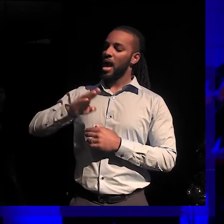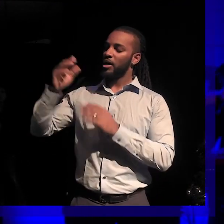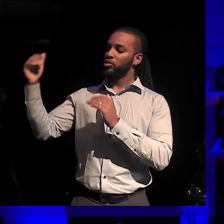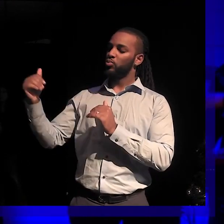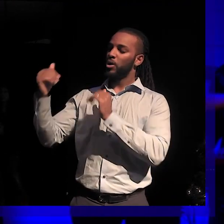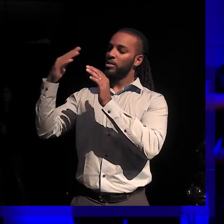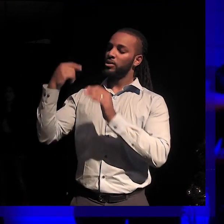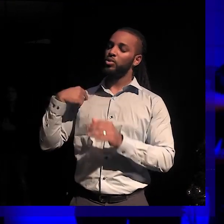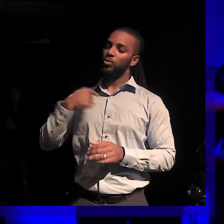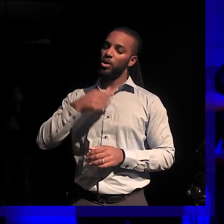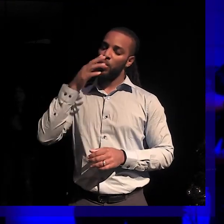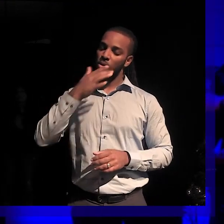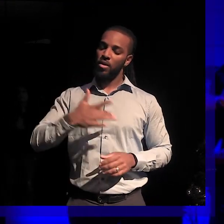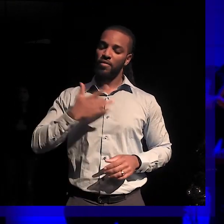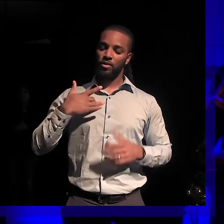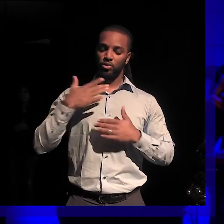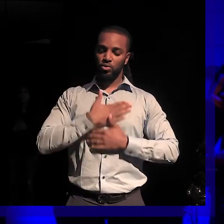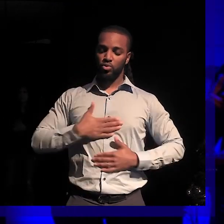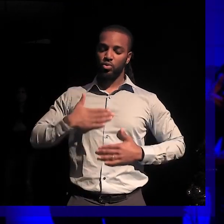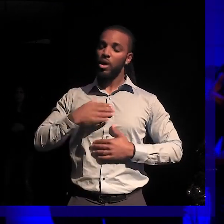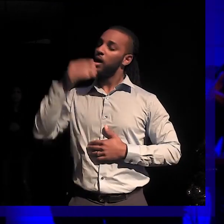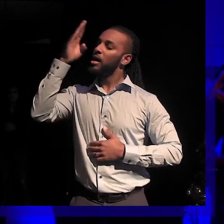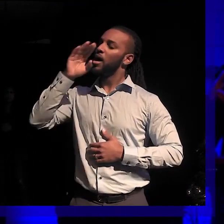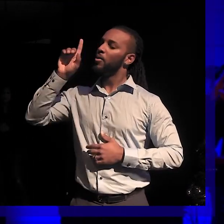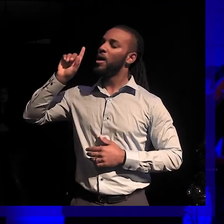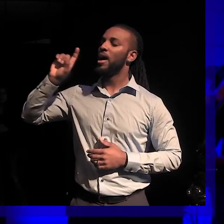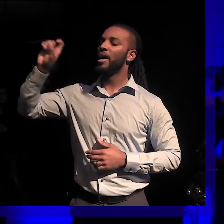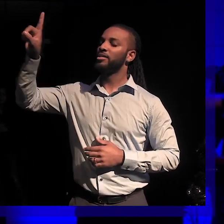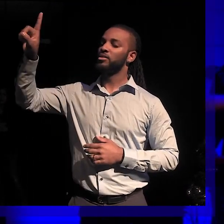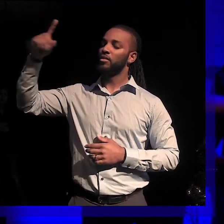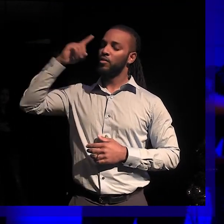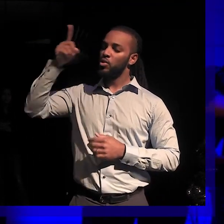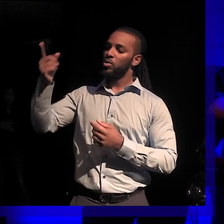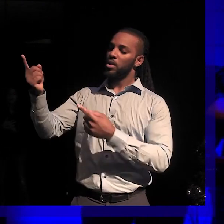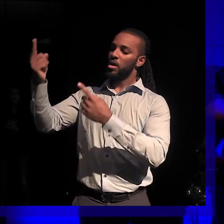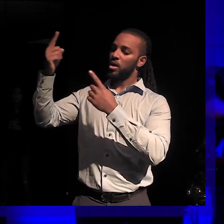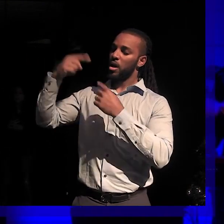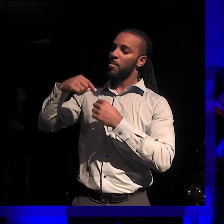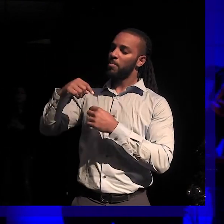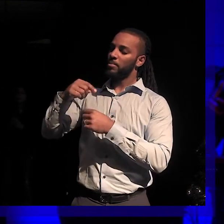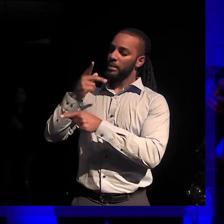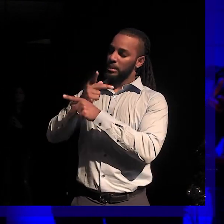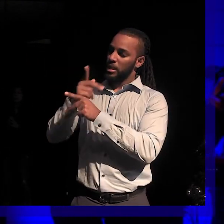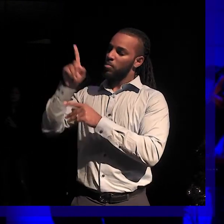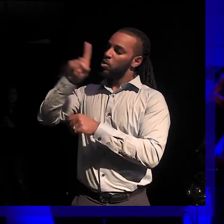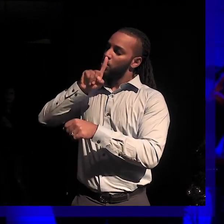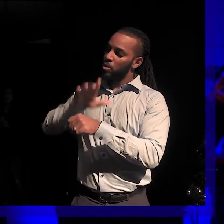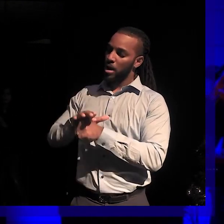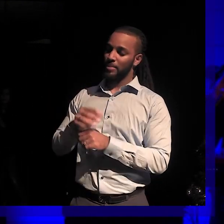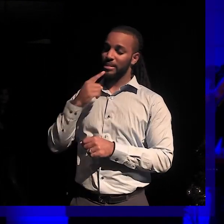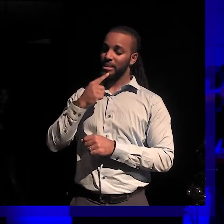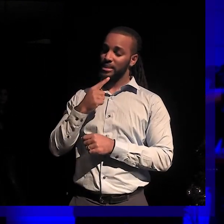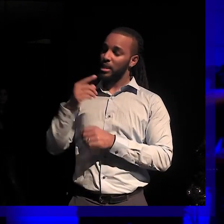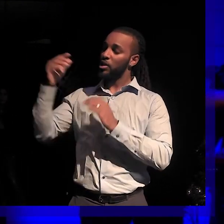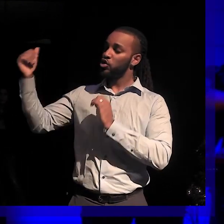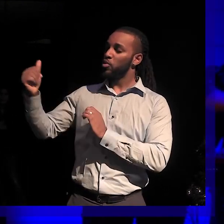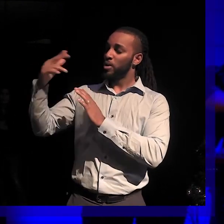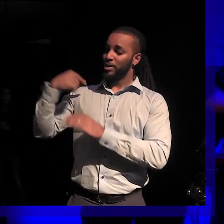we will get joy. God, we're asking you for you to come through on your word. Your word says, in your presence, we get